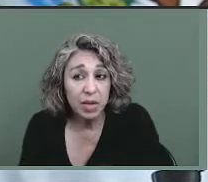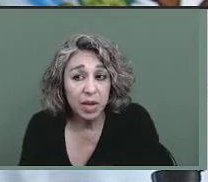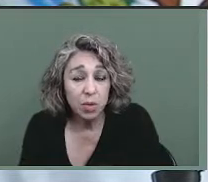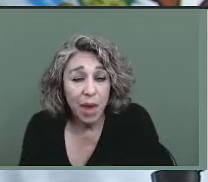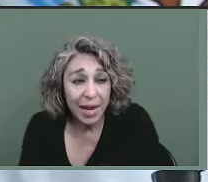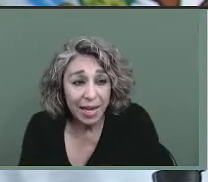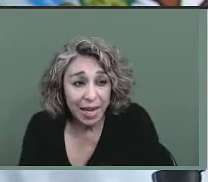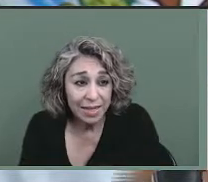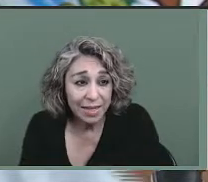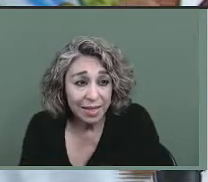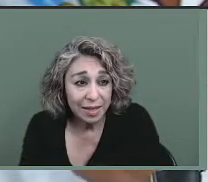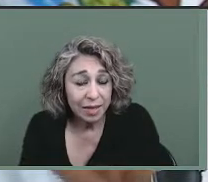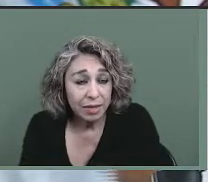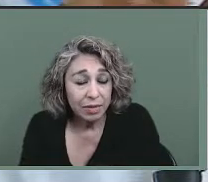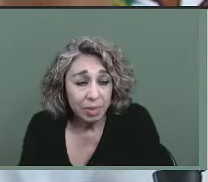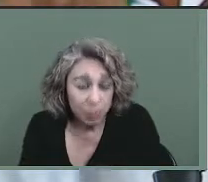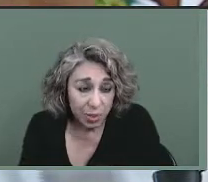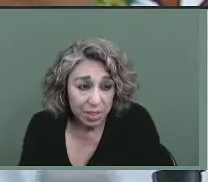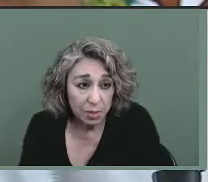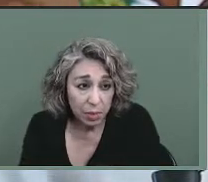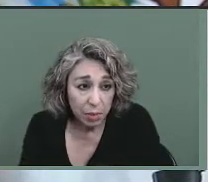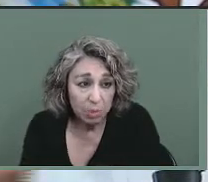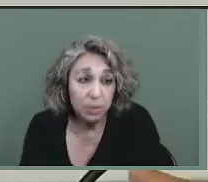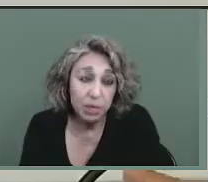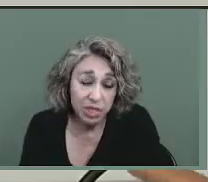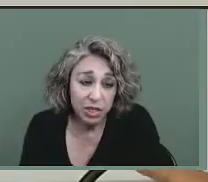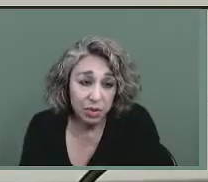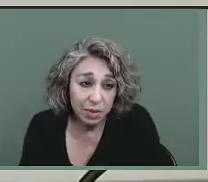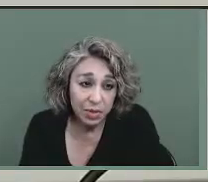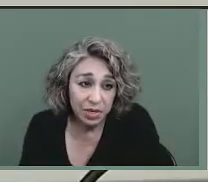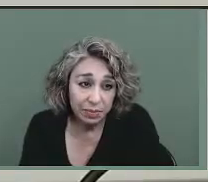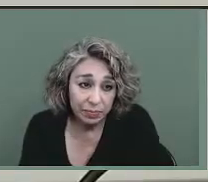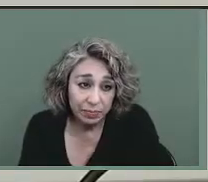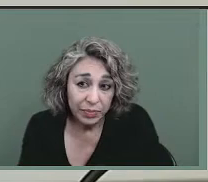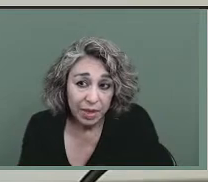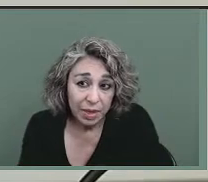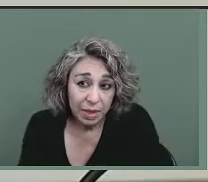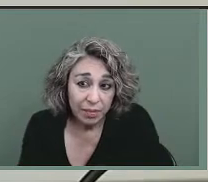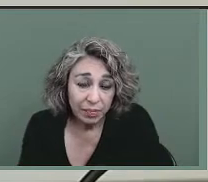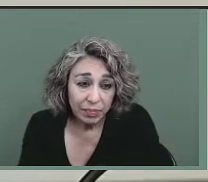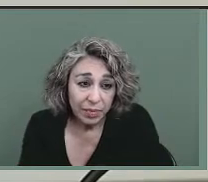to eradicate the principal problem, which is corruption.